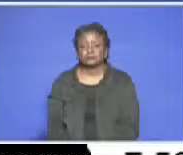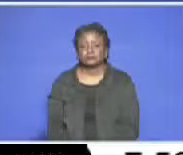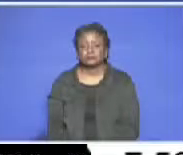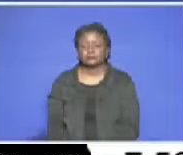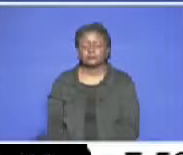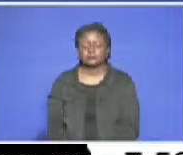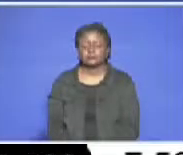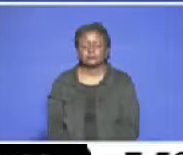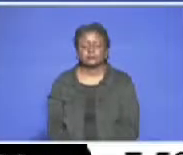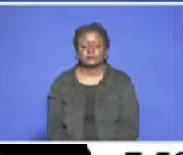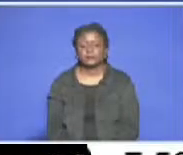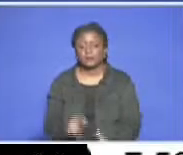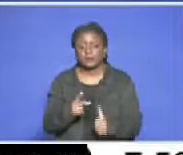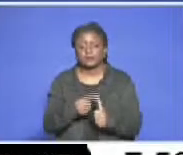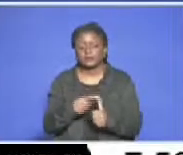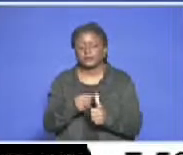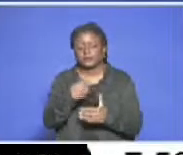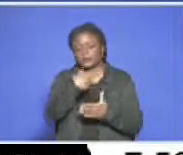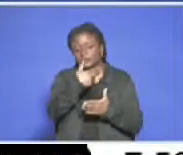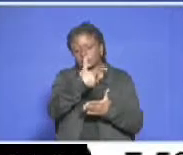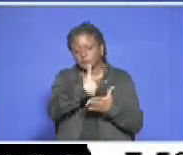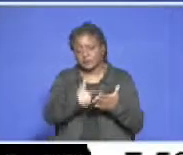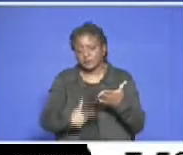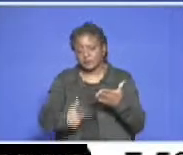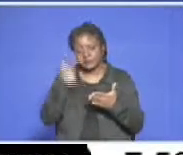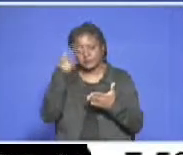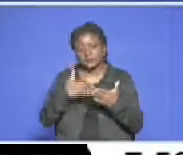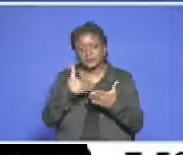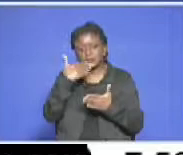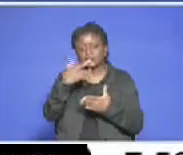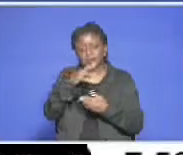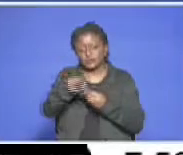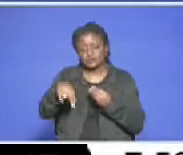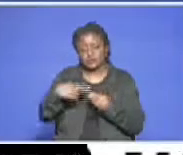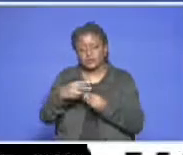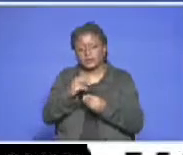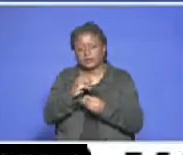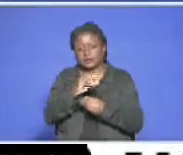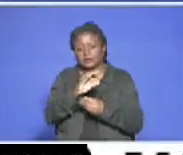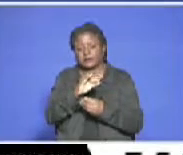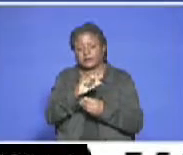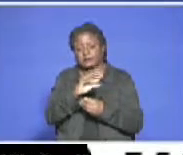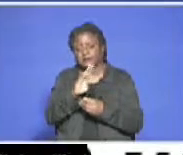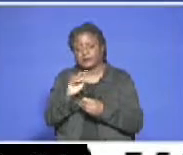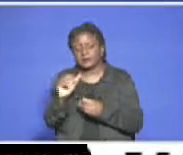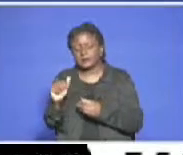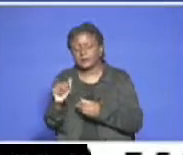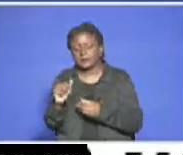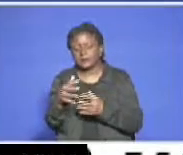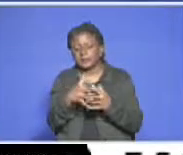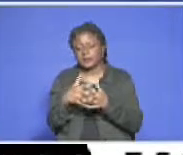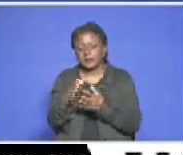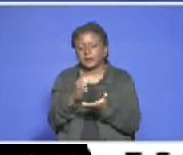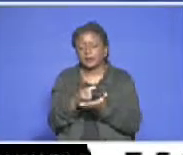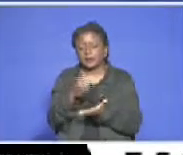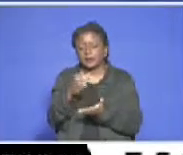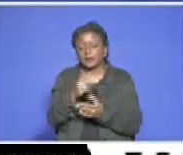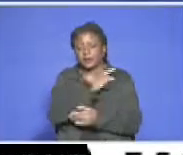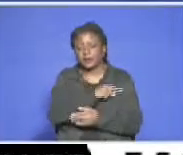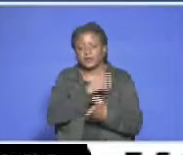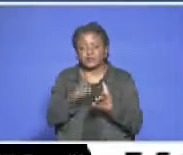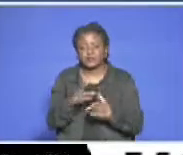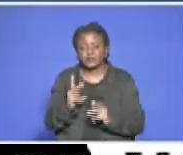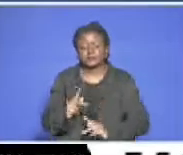Well, the preliminary roster for the next round of FIBA AmeriCup qualifiers has been posted, and the players for the Bahamas